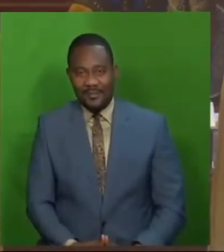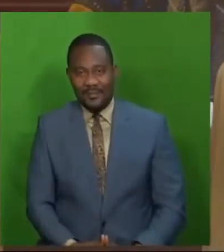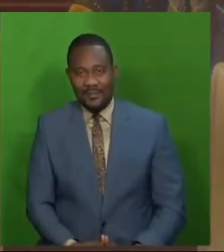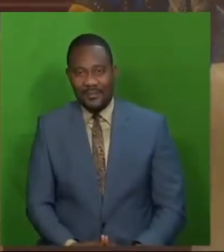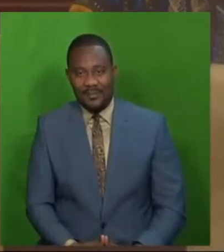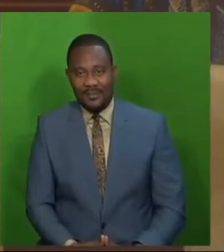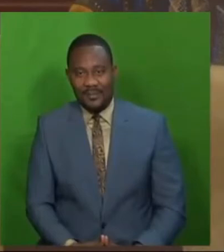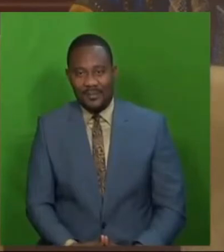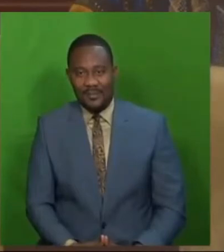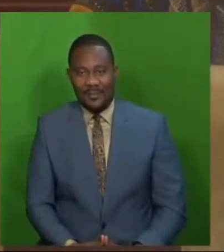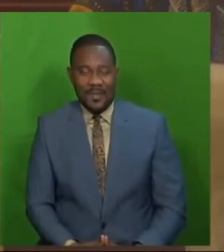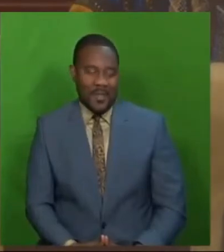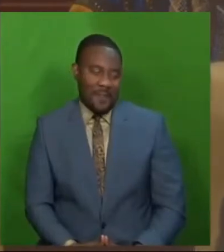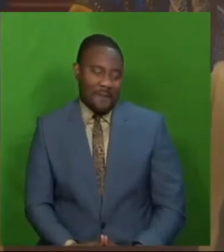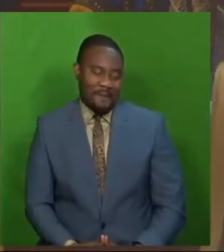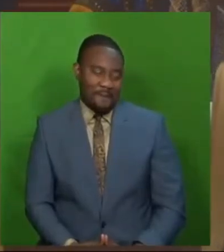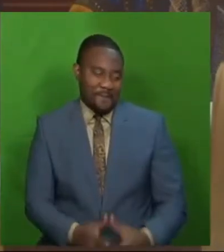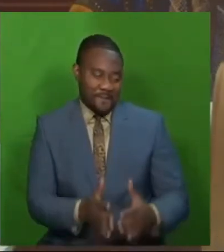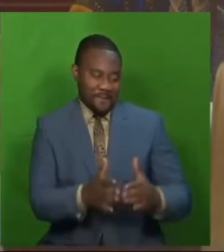Yes, Majority Leader.